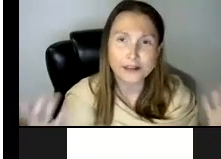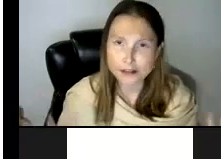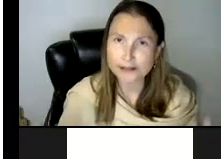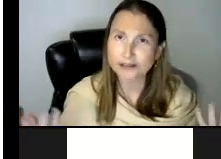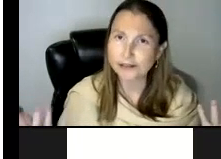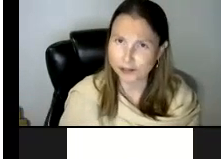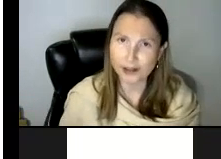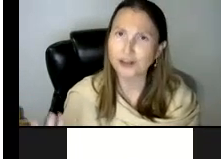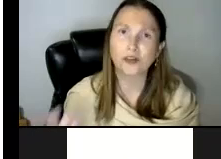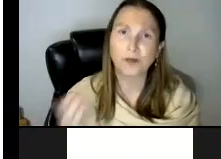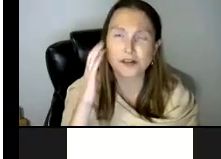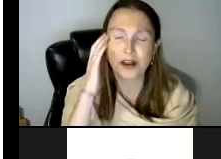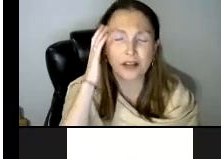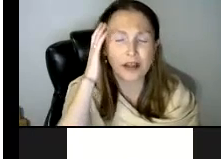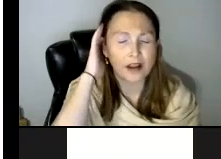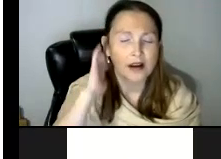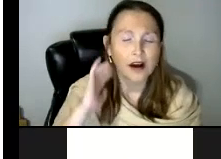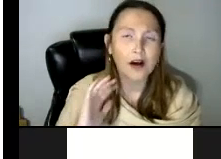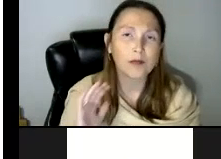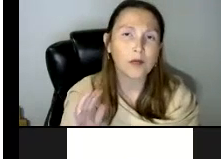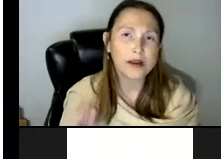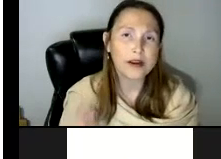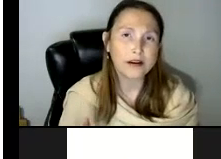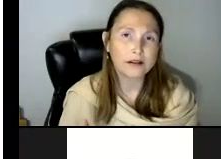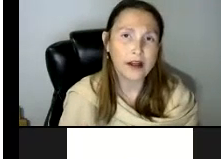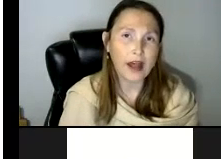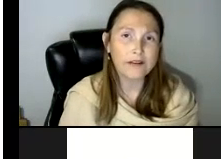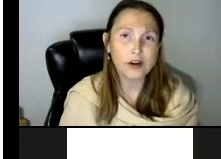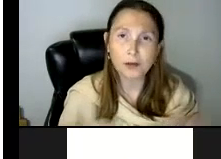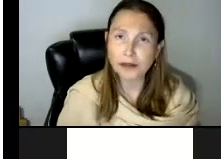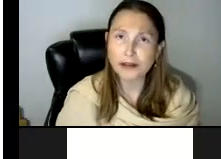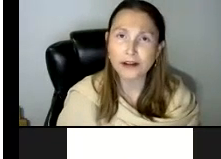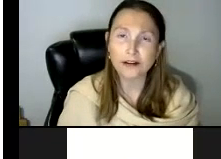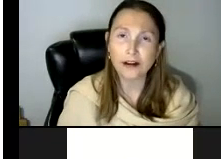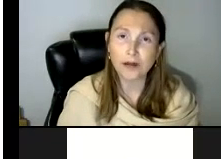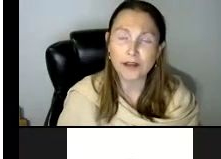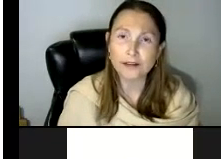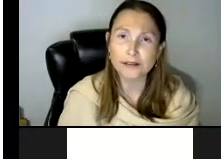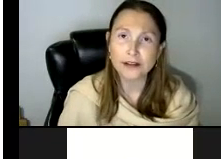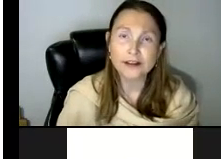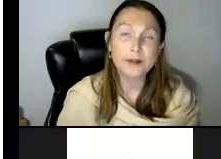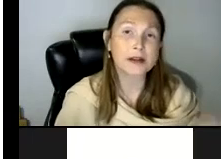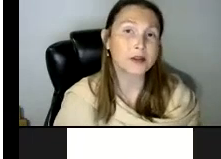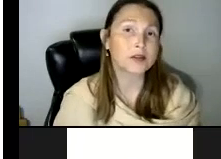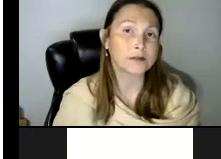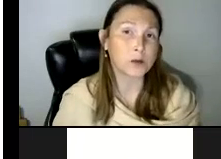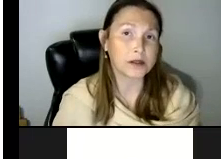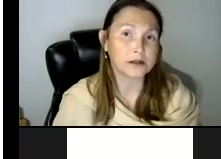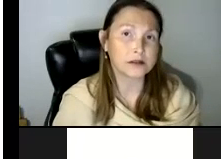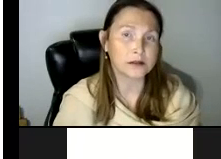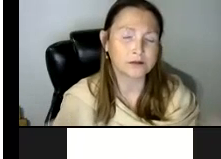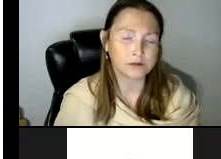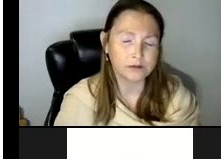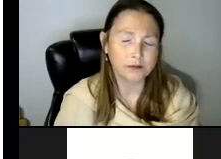there's a list of essential personnel that we have in our planning, and that is typically used